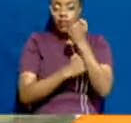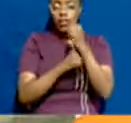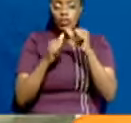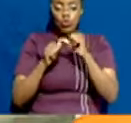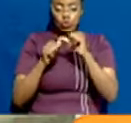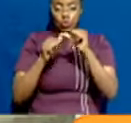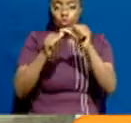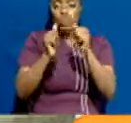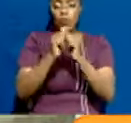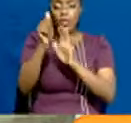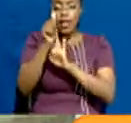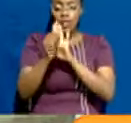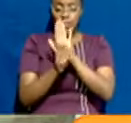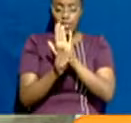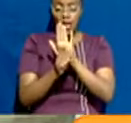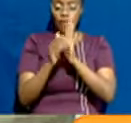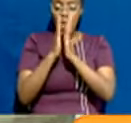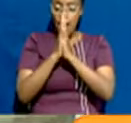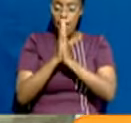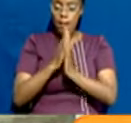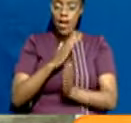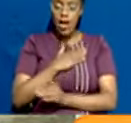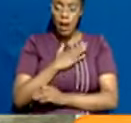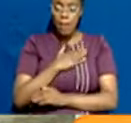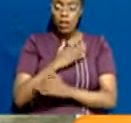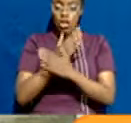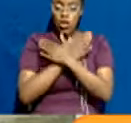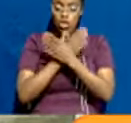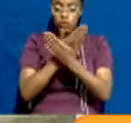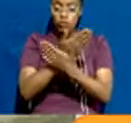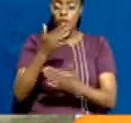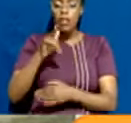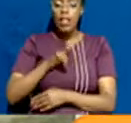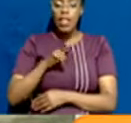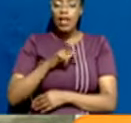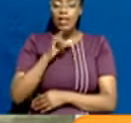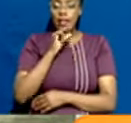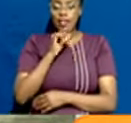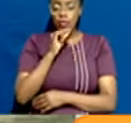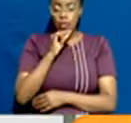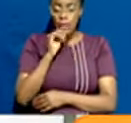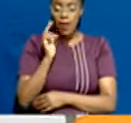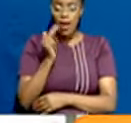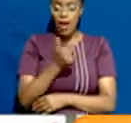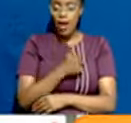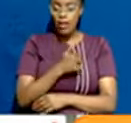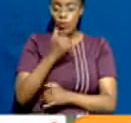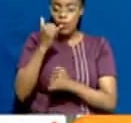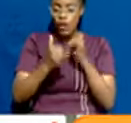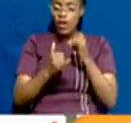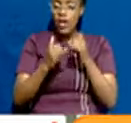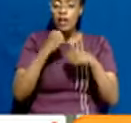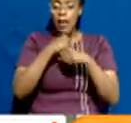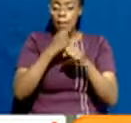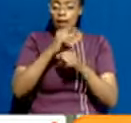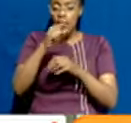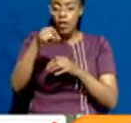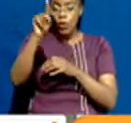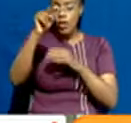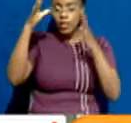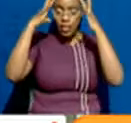agenda. It's my prayer, colleagues, ladies and gentlemen, that we finally make the right